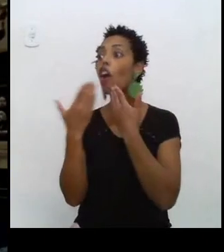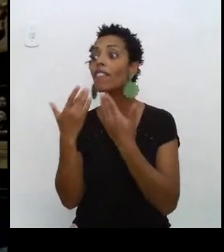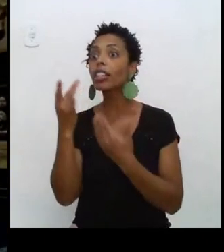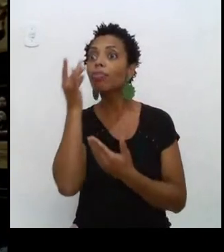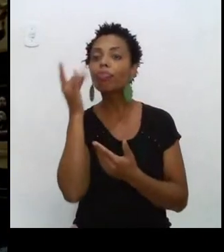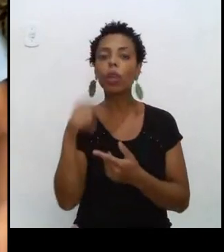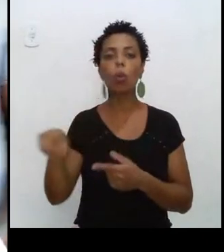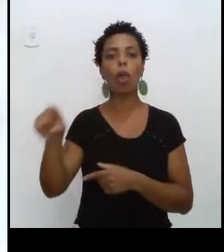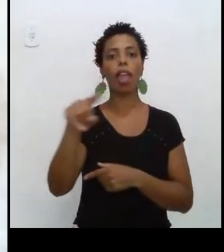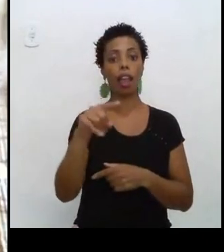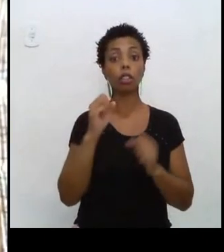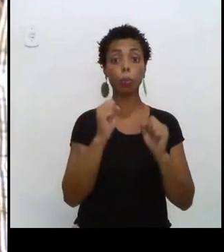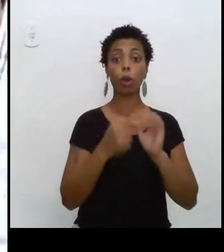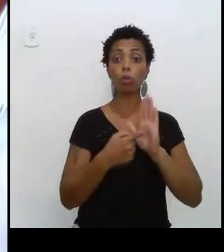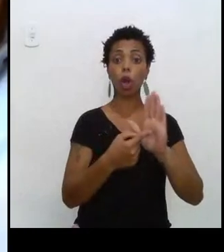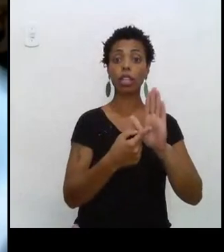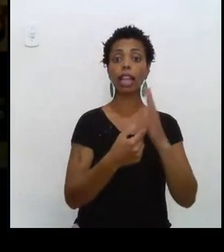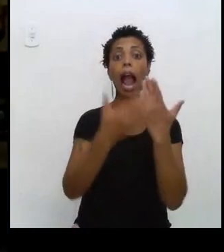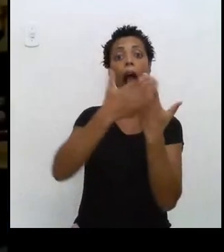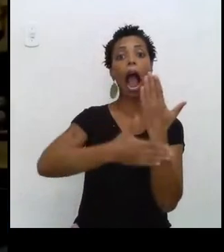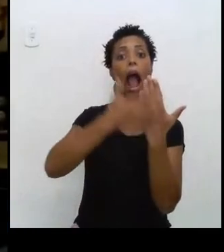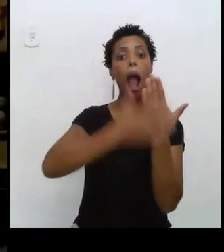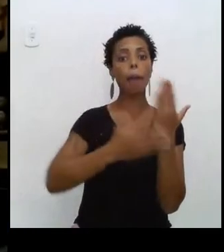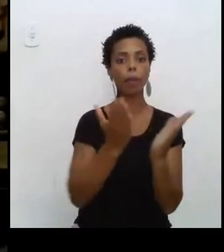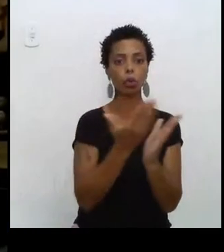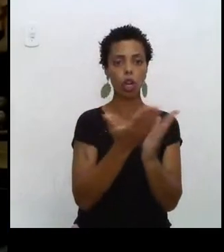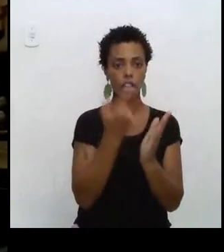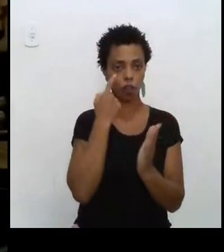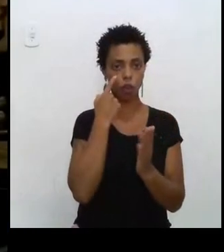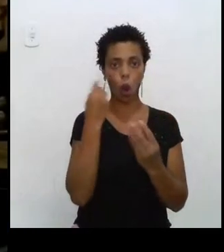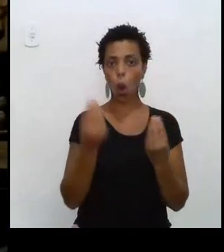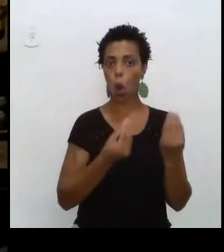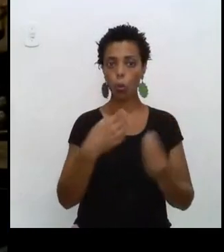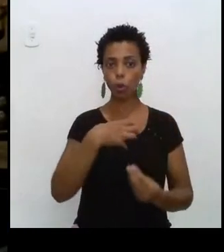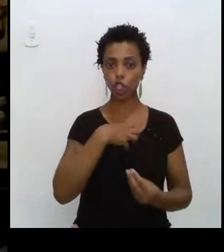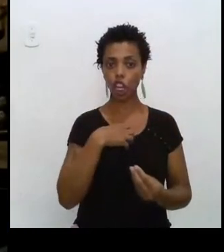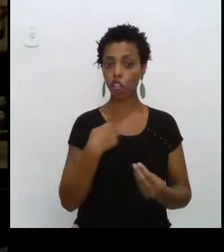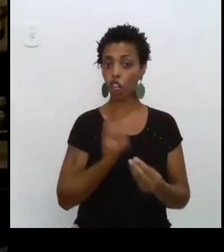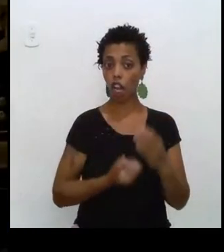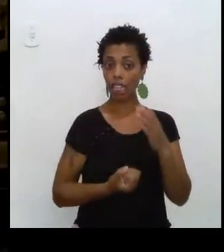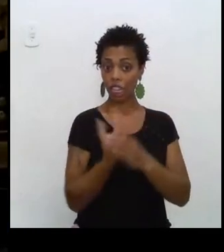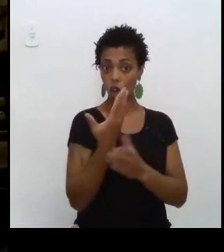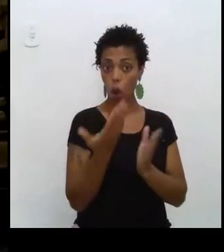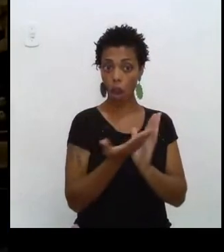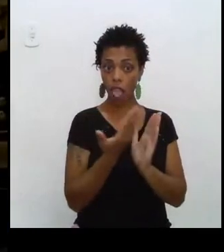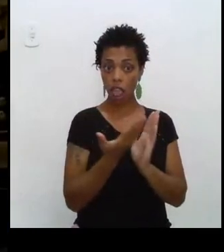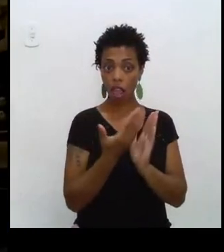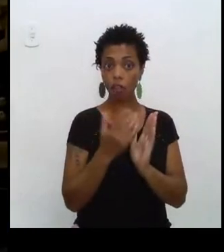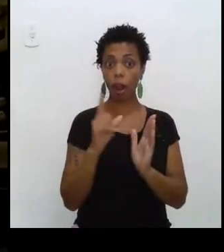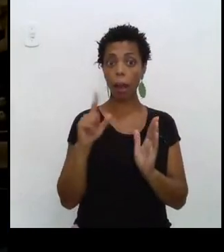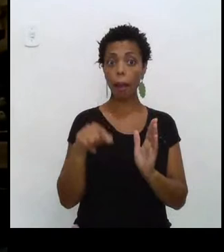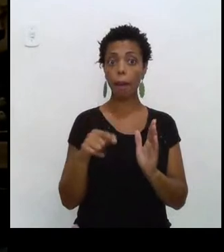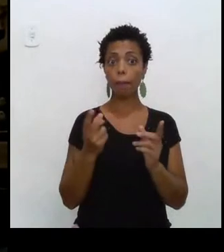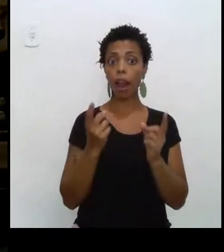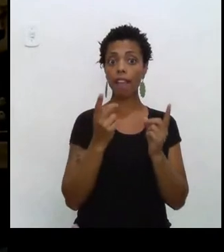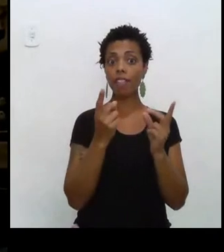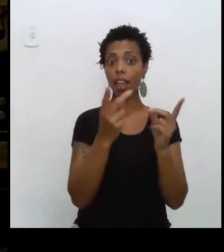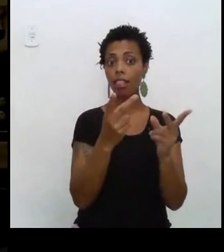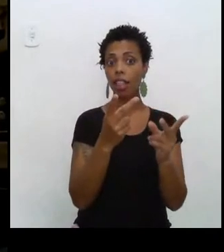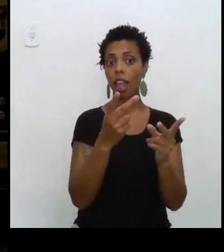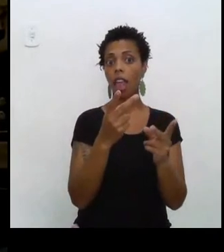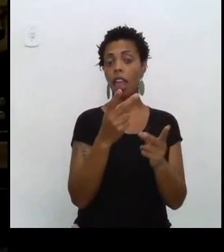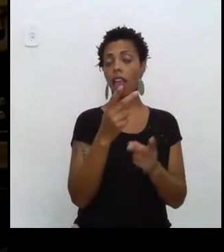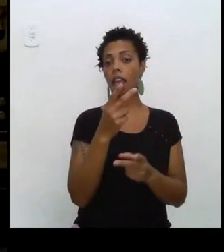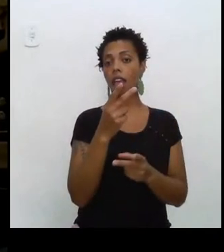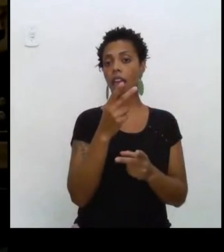Web Design book and Order to have a team of Stories and The Center for example we